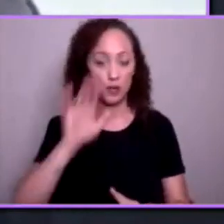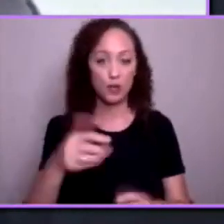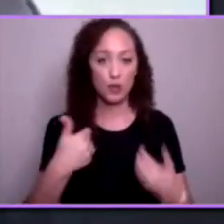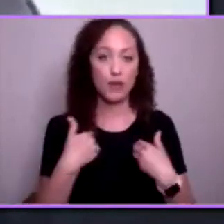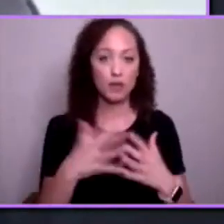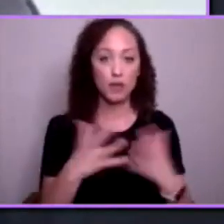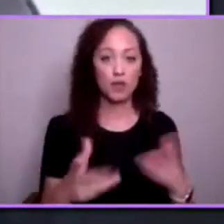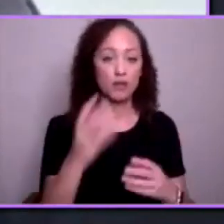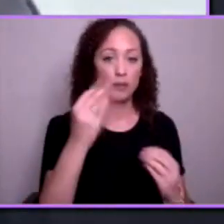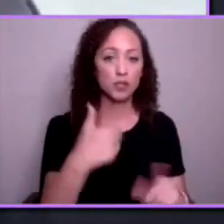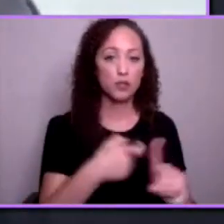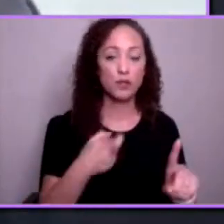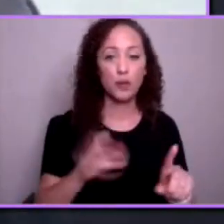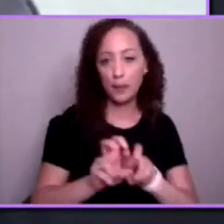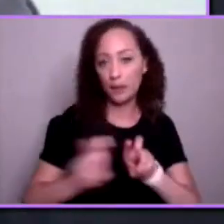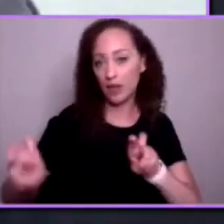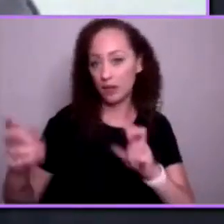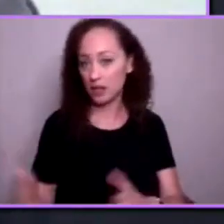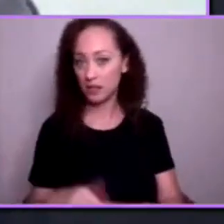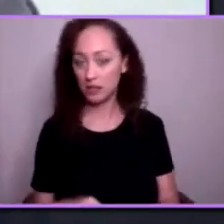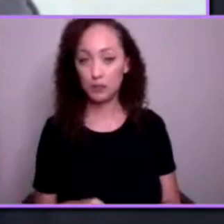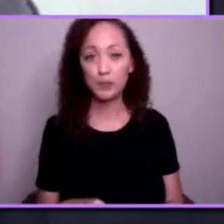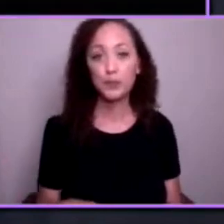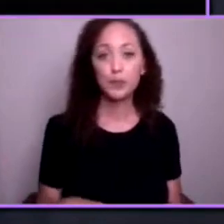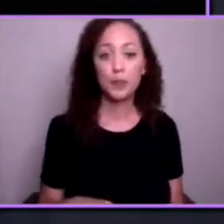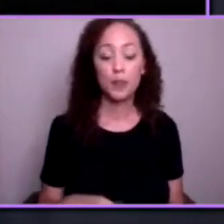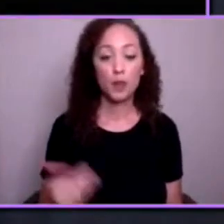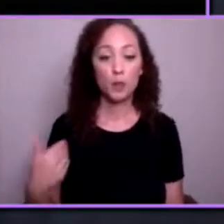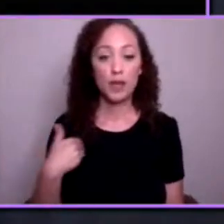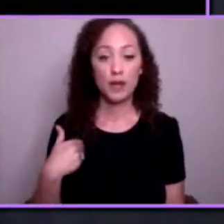have Dr. Yonna, who is going to,